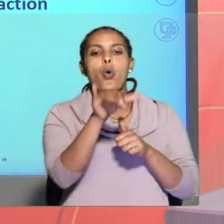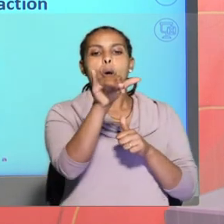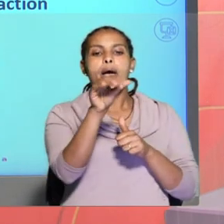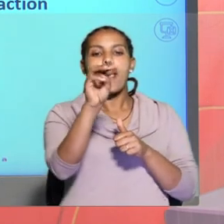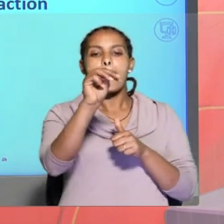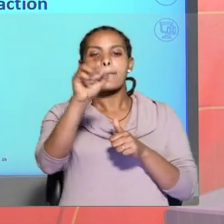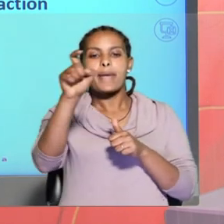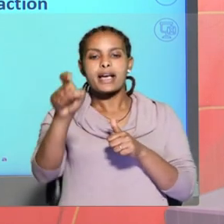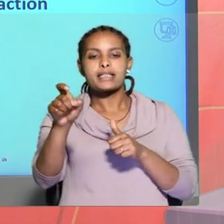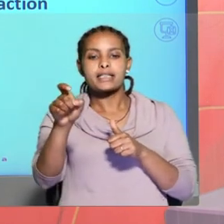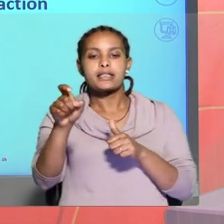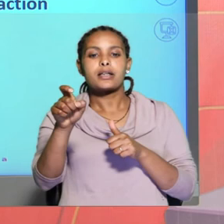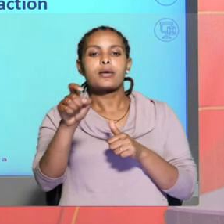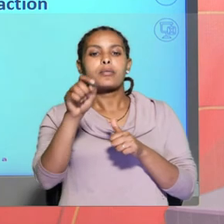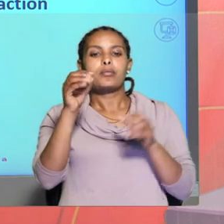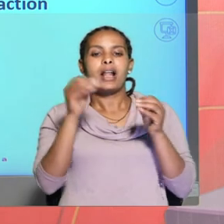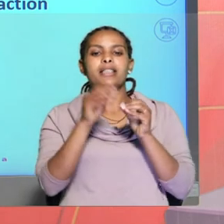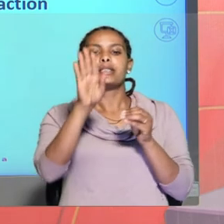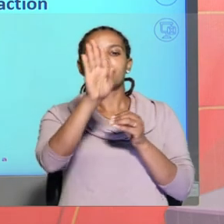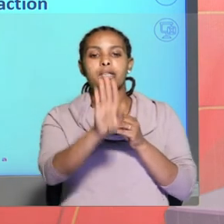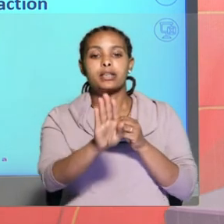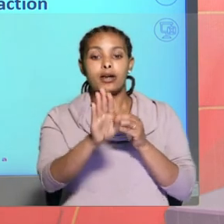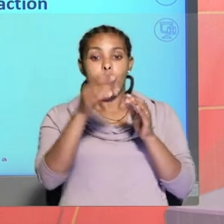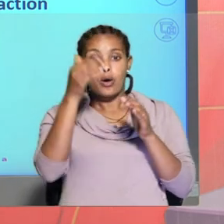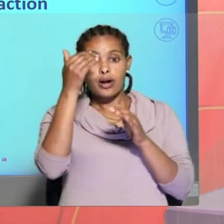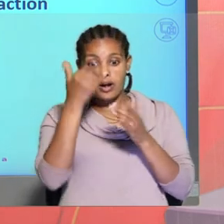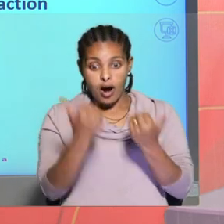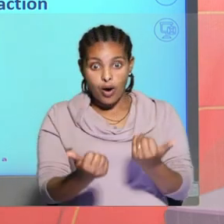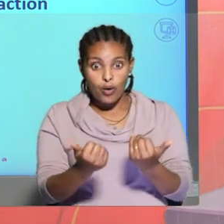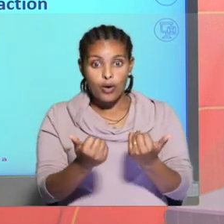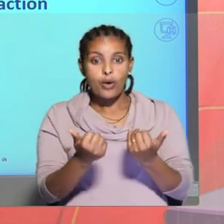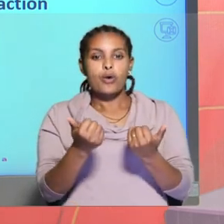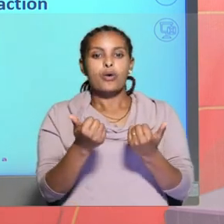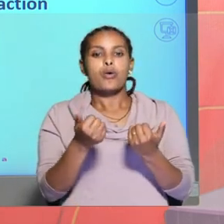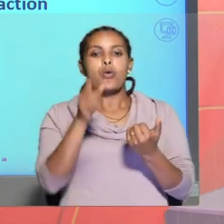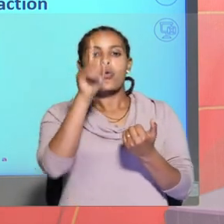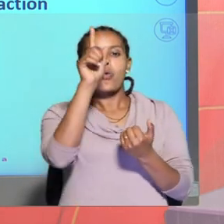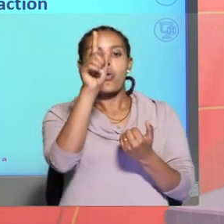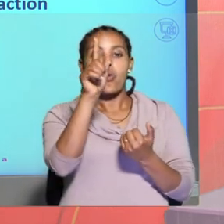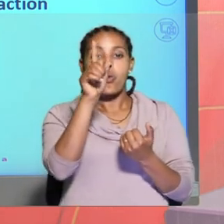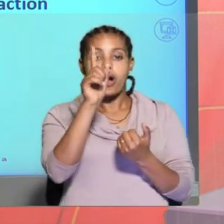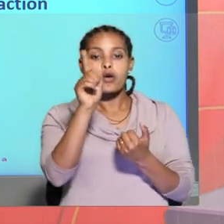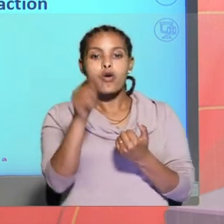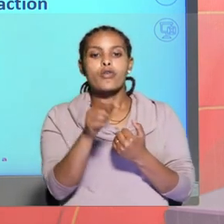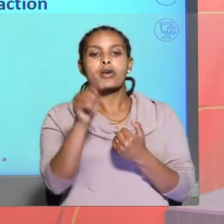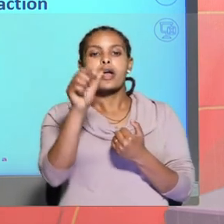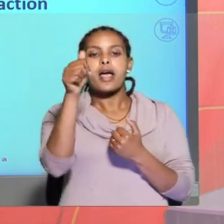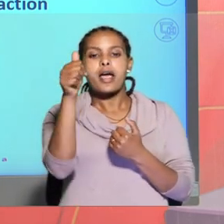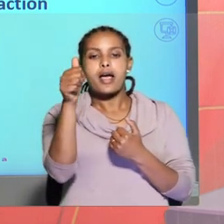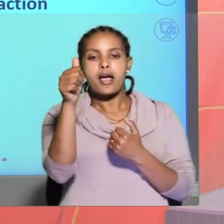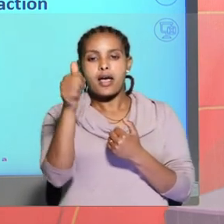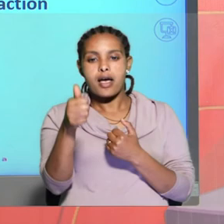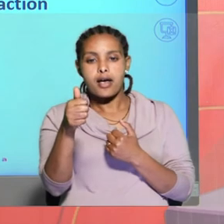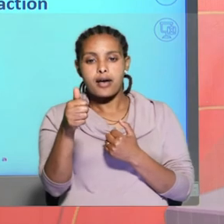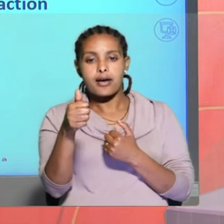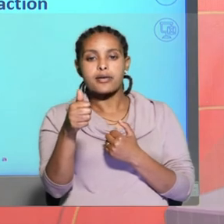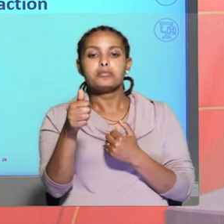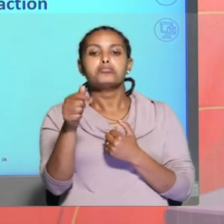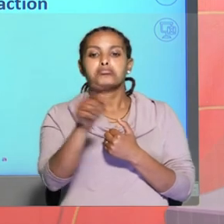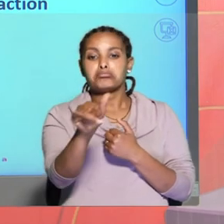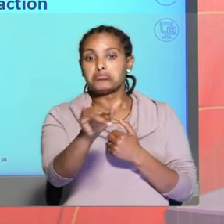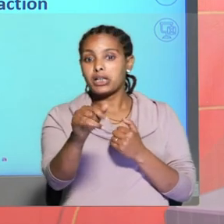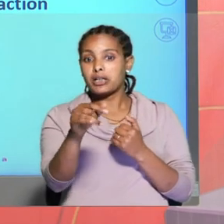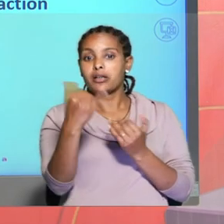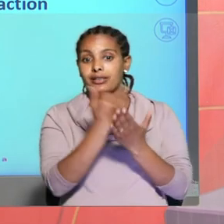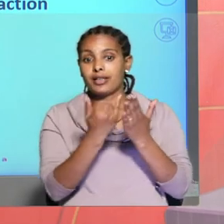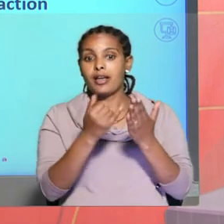m x plus b now a plot of one over concentration of m one over translation of